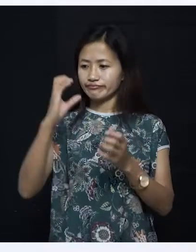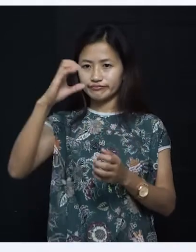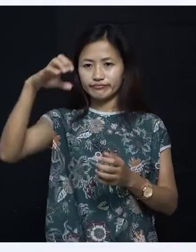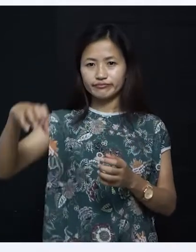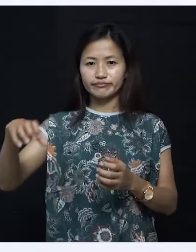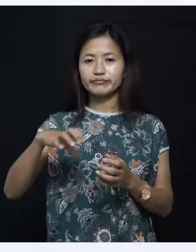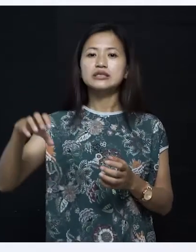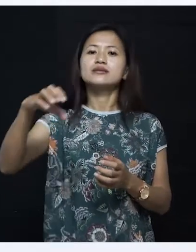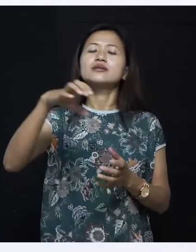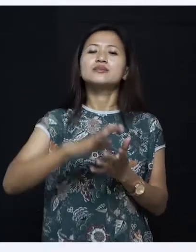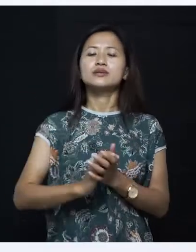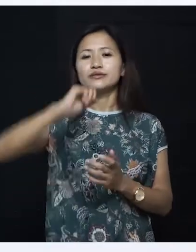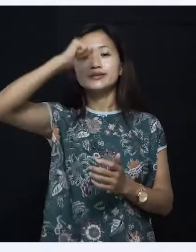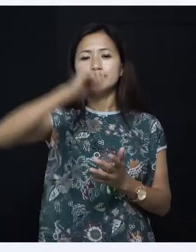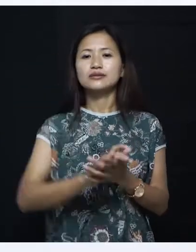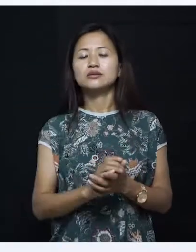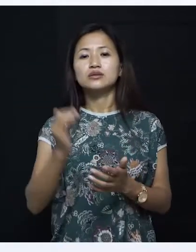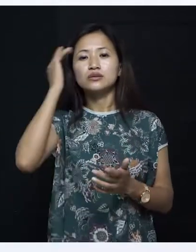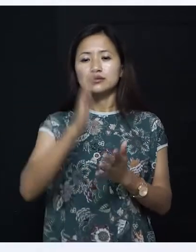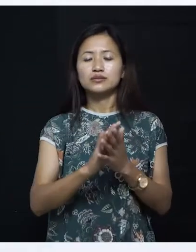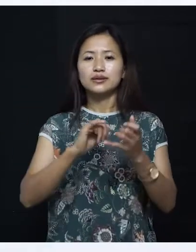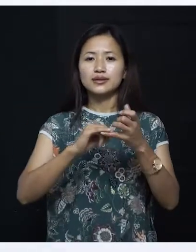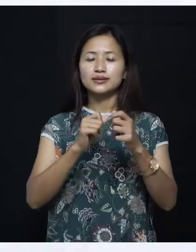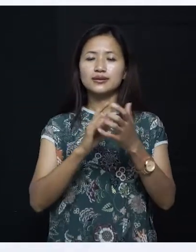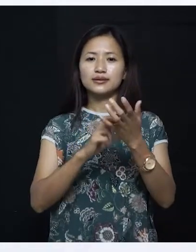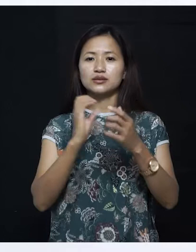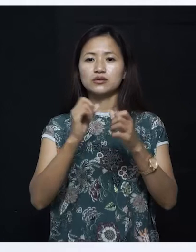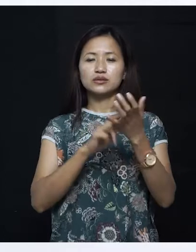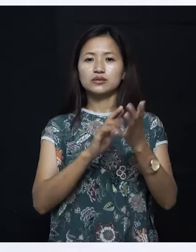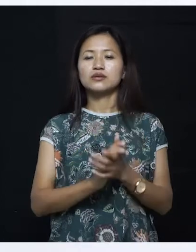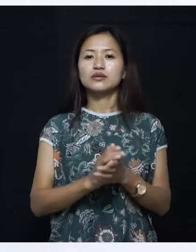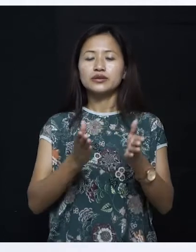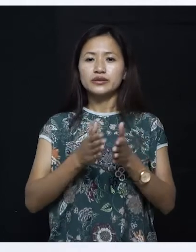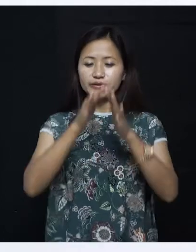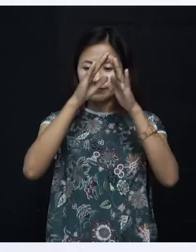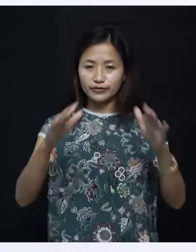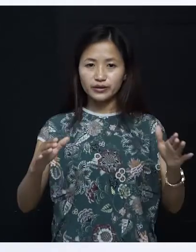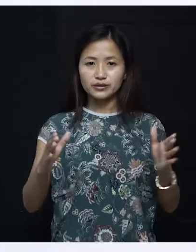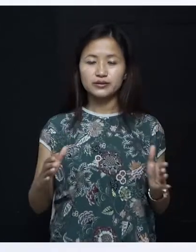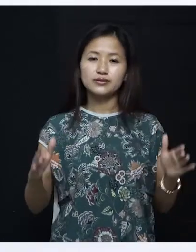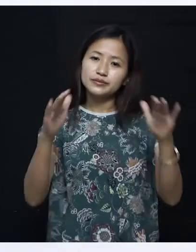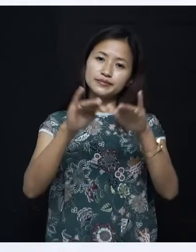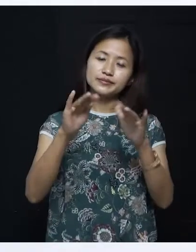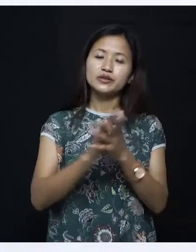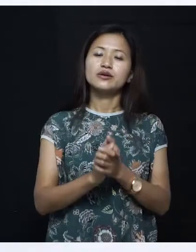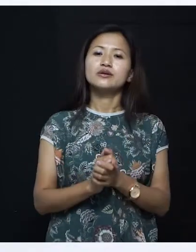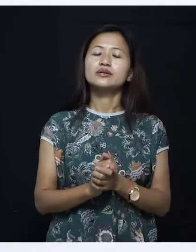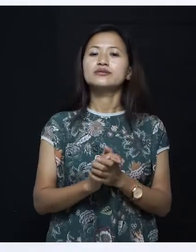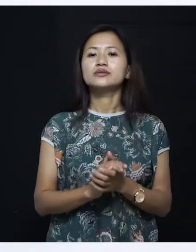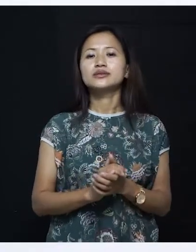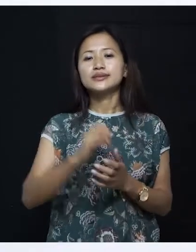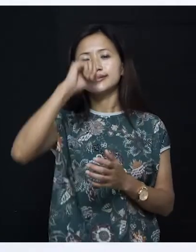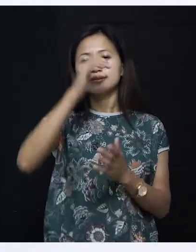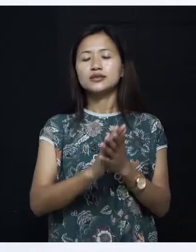is why it is also known as the Silicon Valley of India. That is important. It might come in your objective,